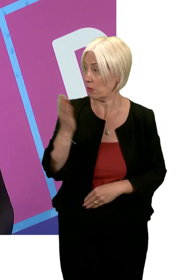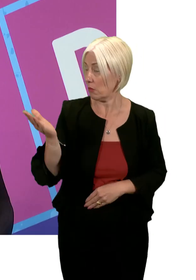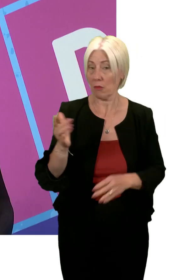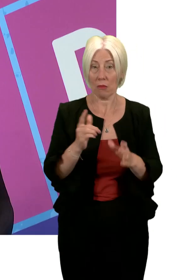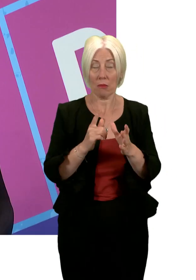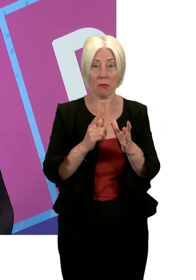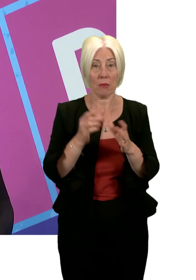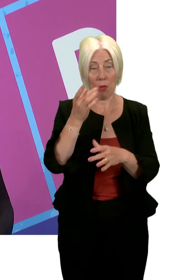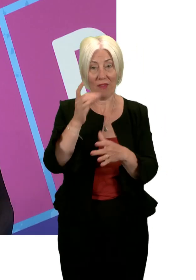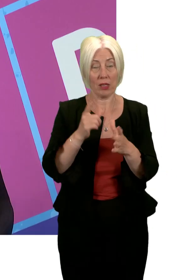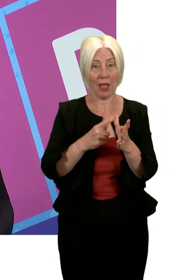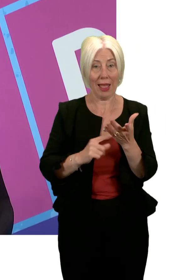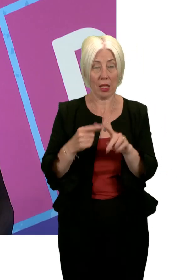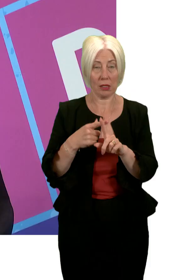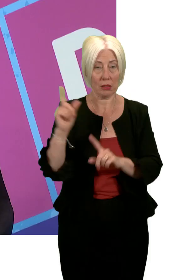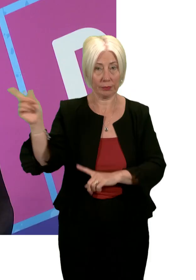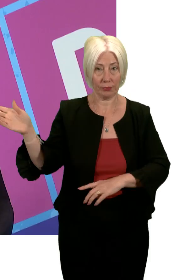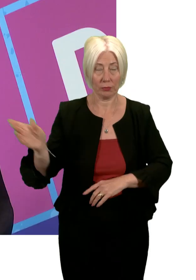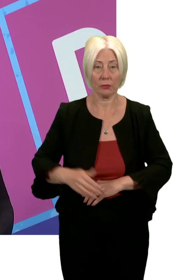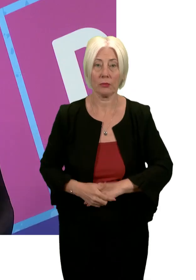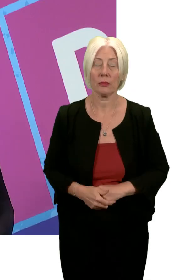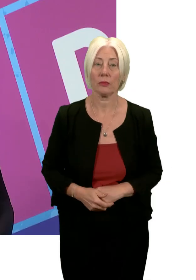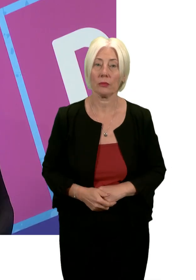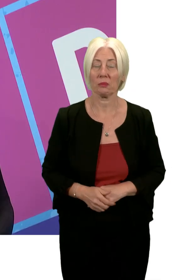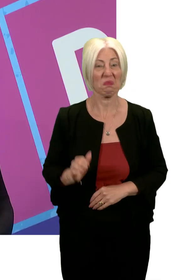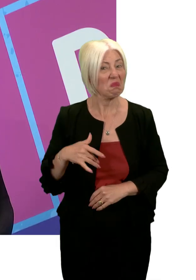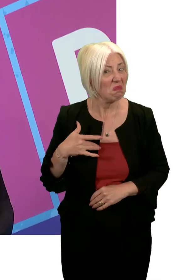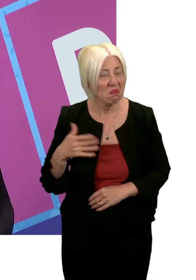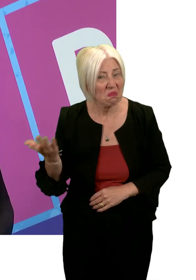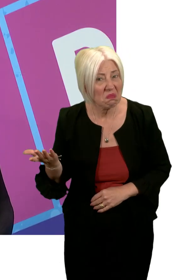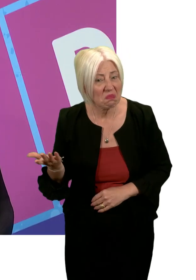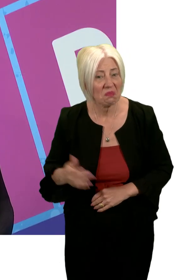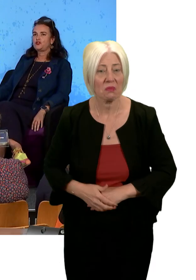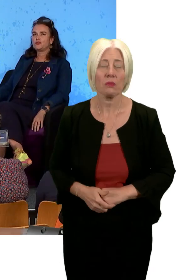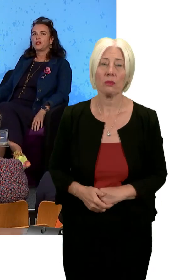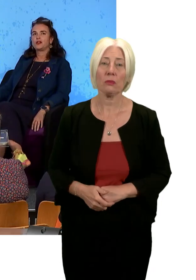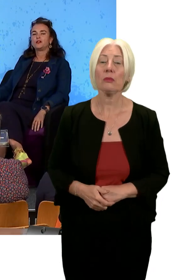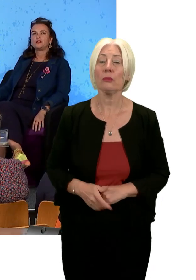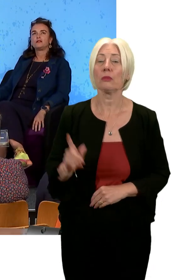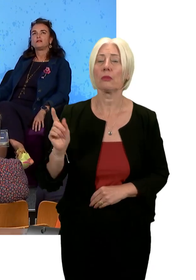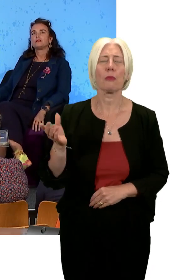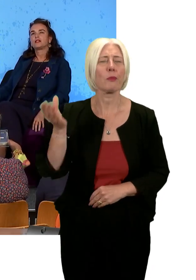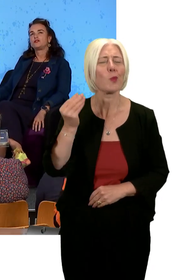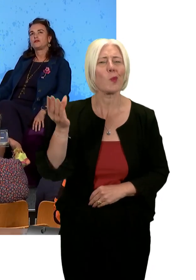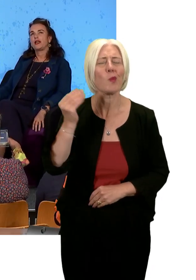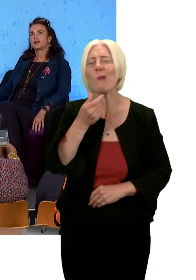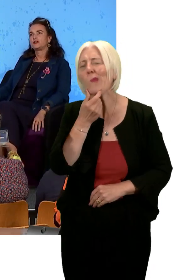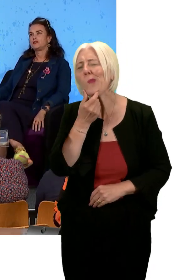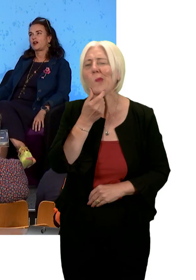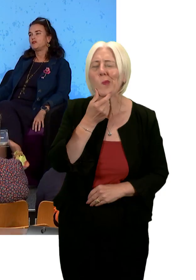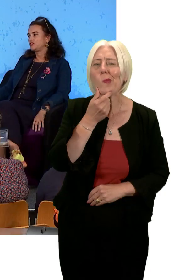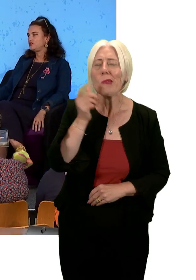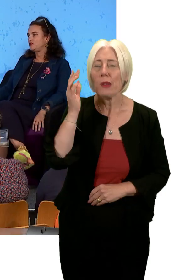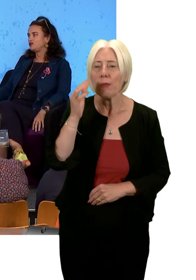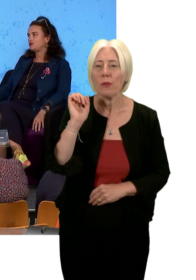next, and then to Gary? What's your perspective about all of this? So I was listening to Stuart there, and I can reflect that